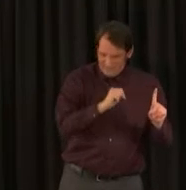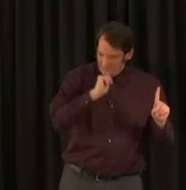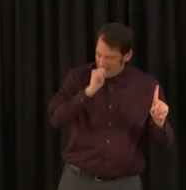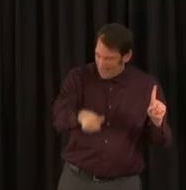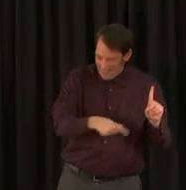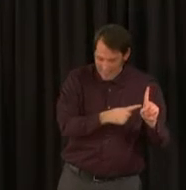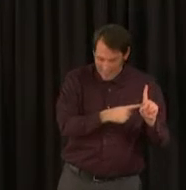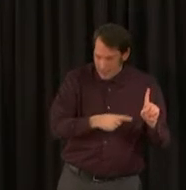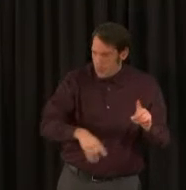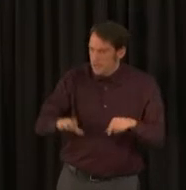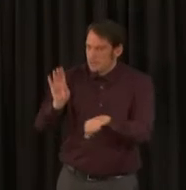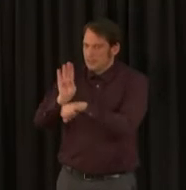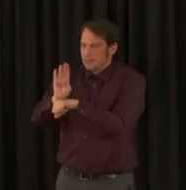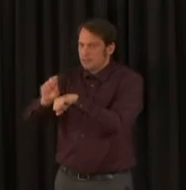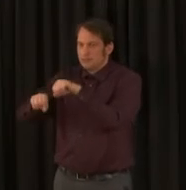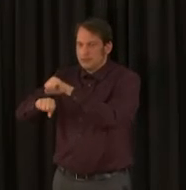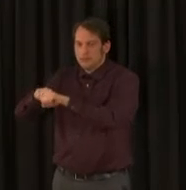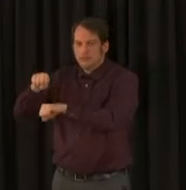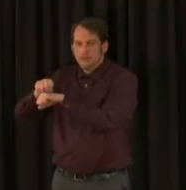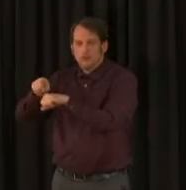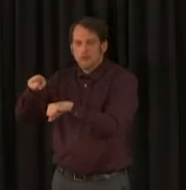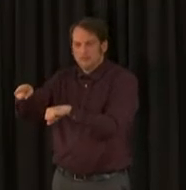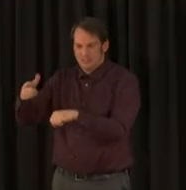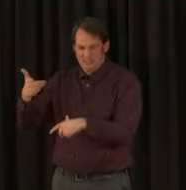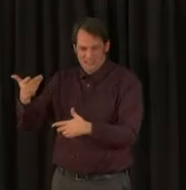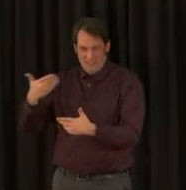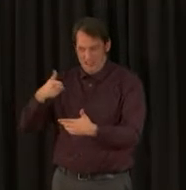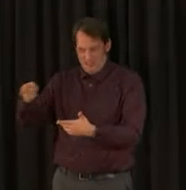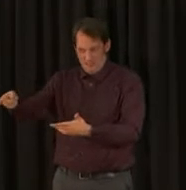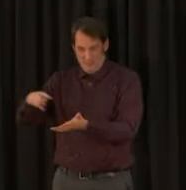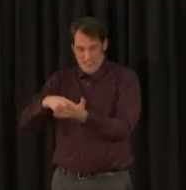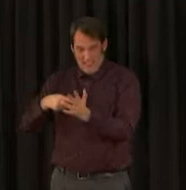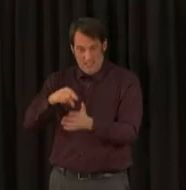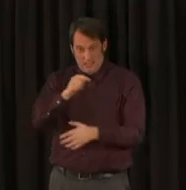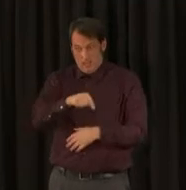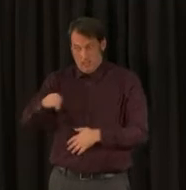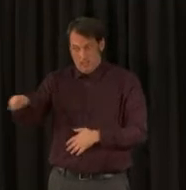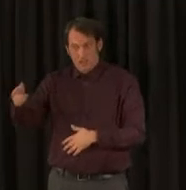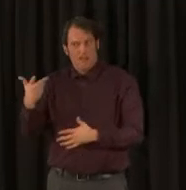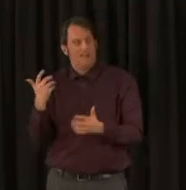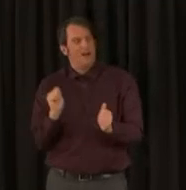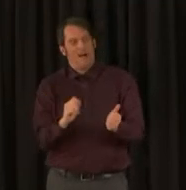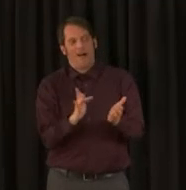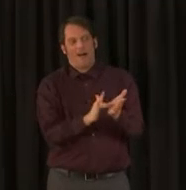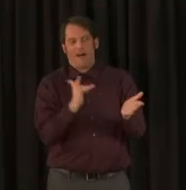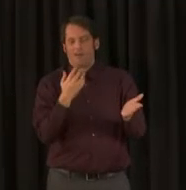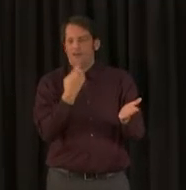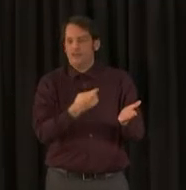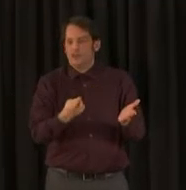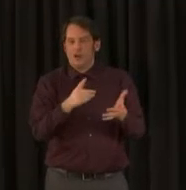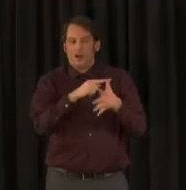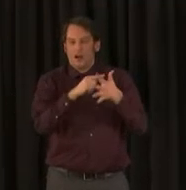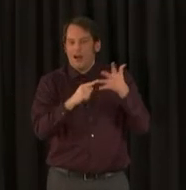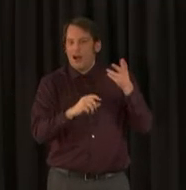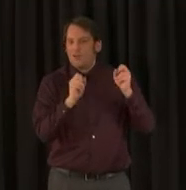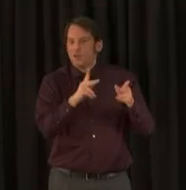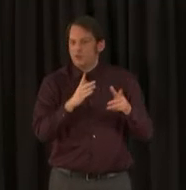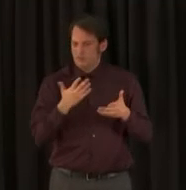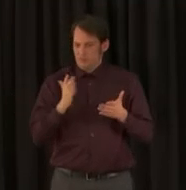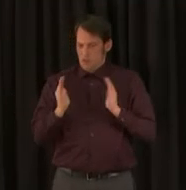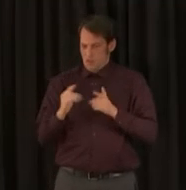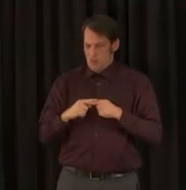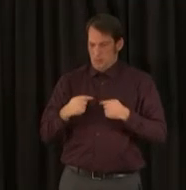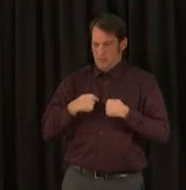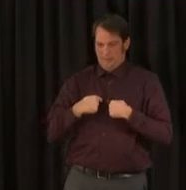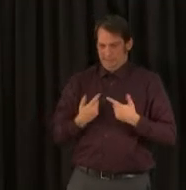but they should have just as much of a seat at the table in federal financing, just like big name, Fortune 500